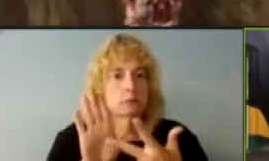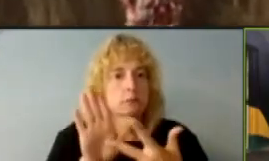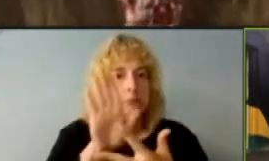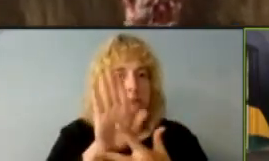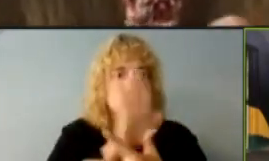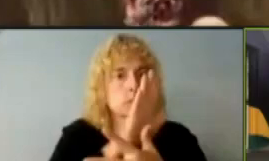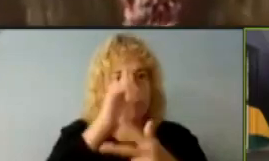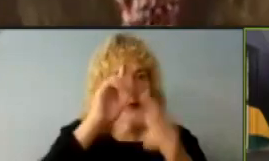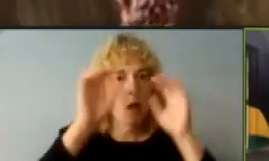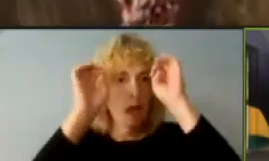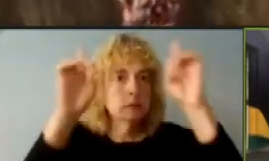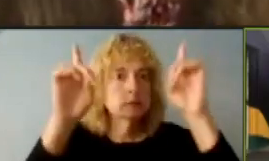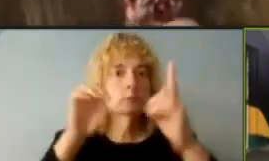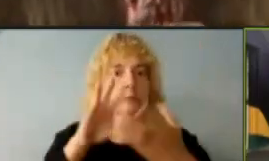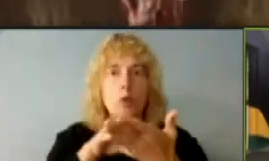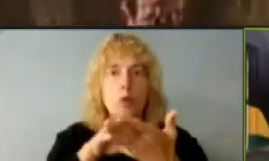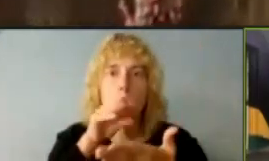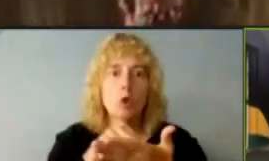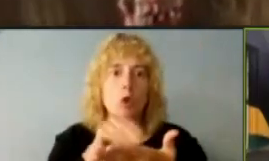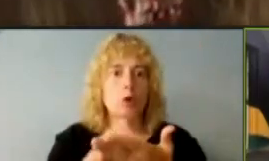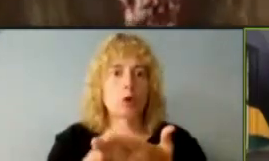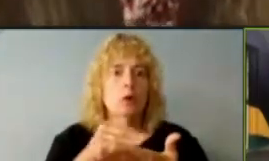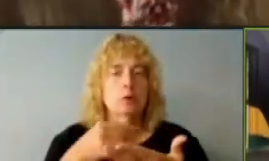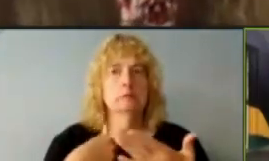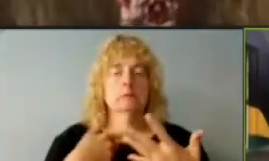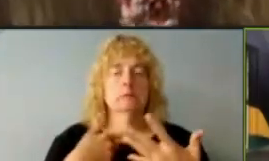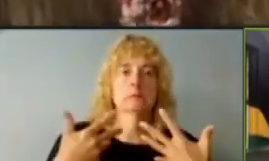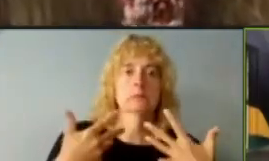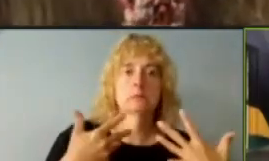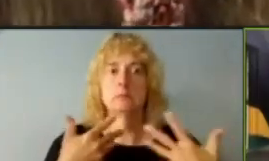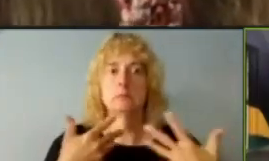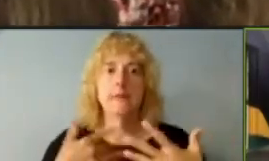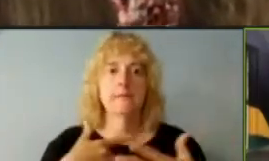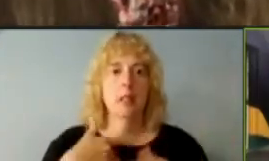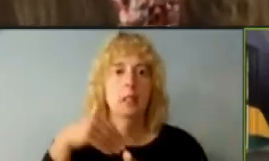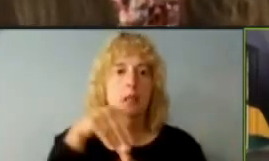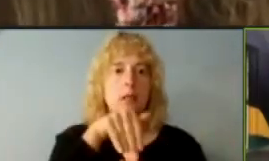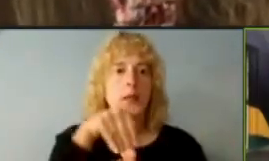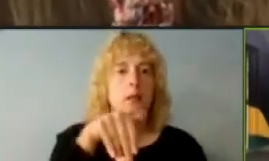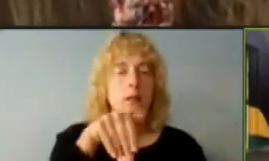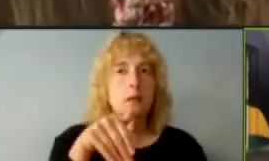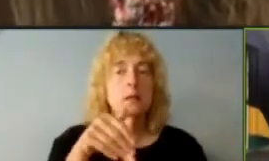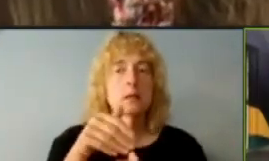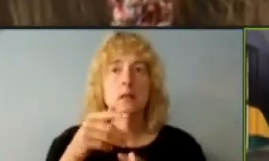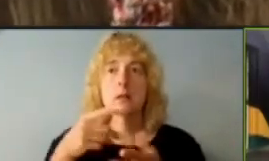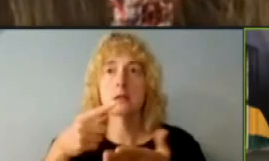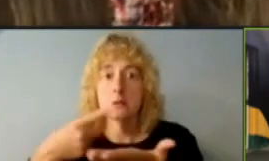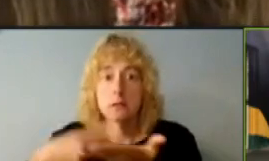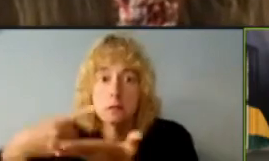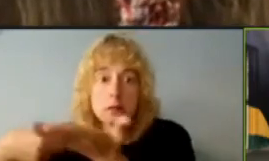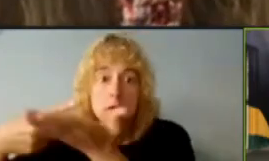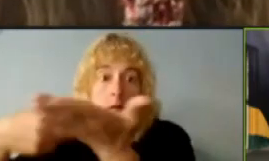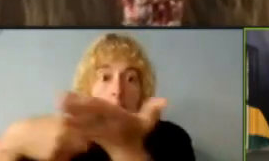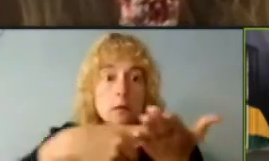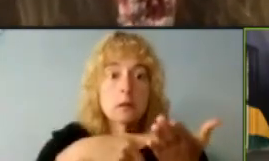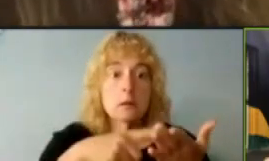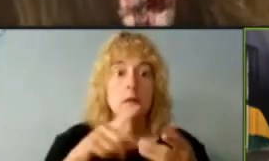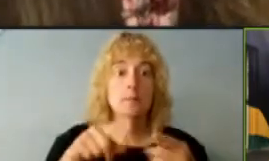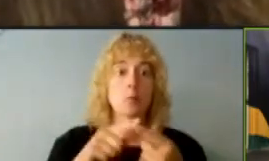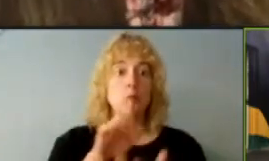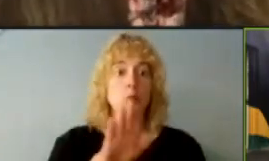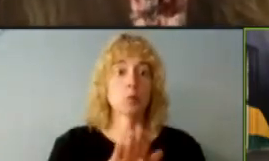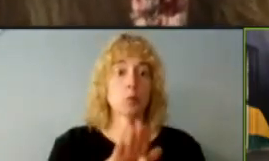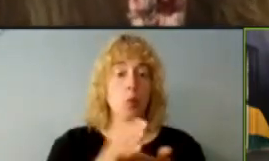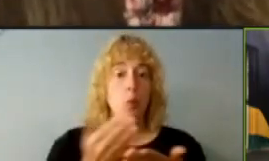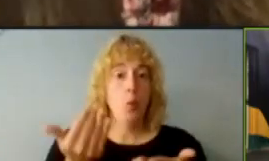to learning, their education, and their needs. The conversation about schools reopening is